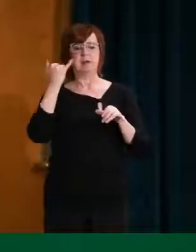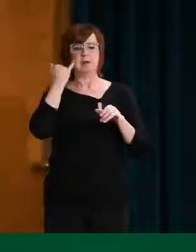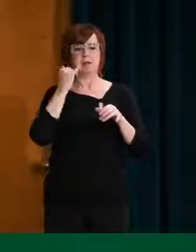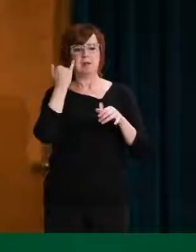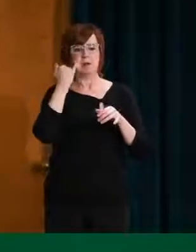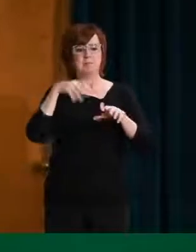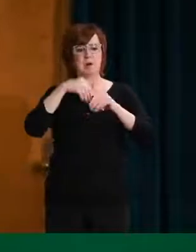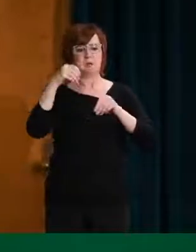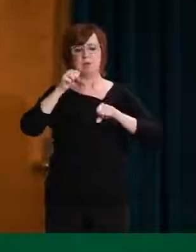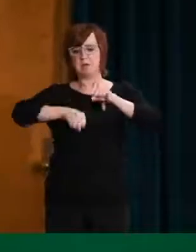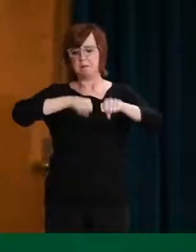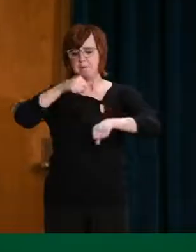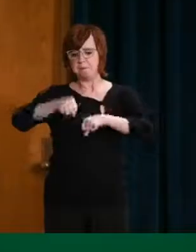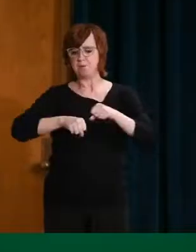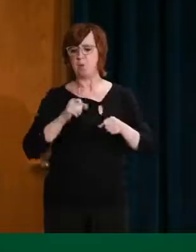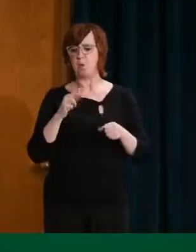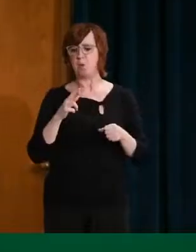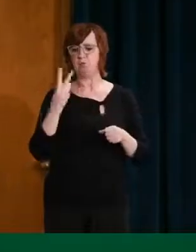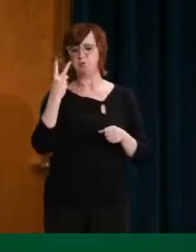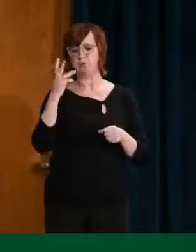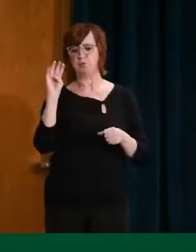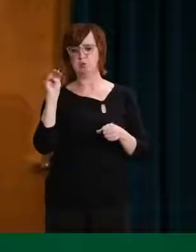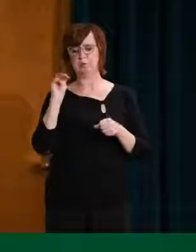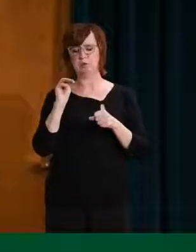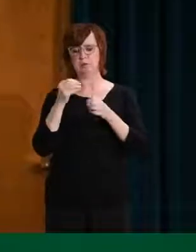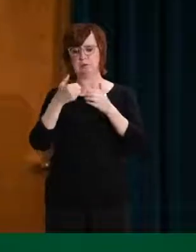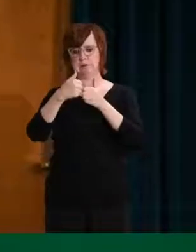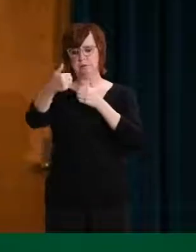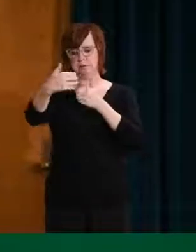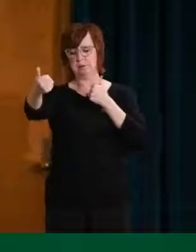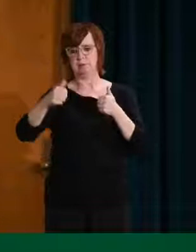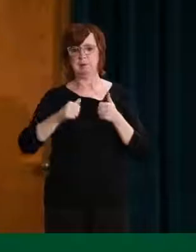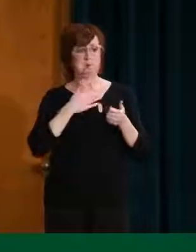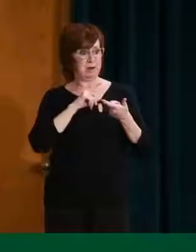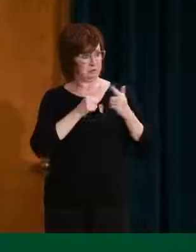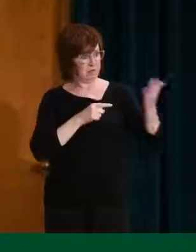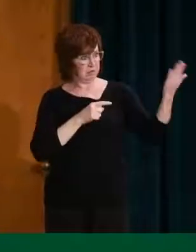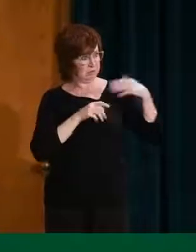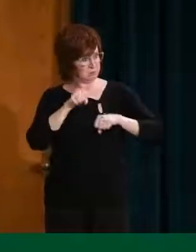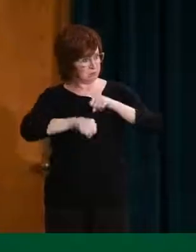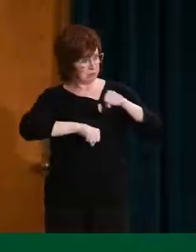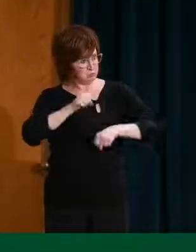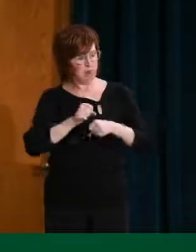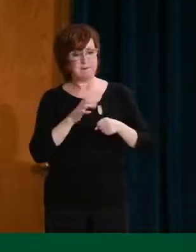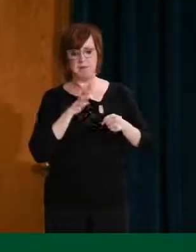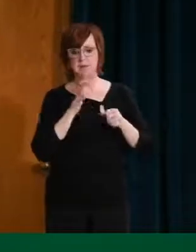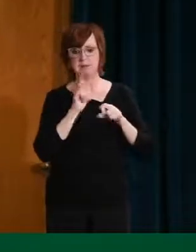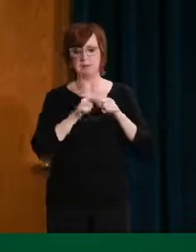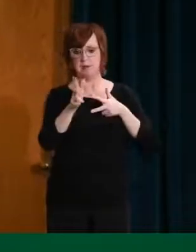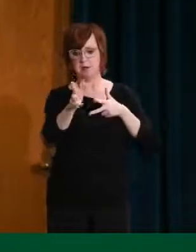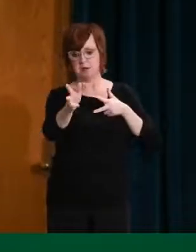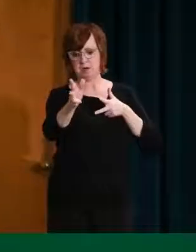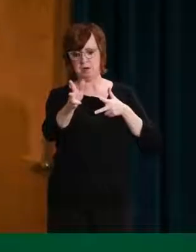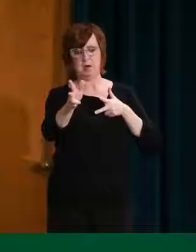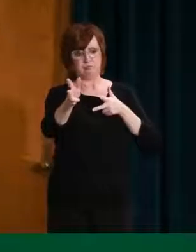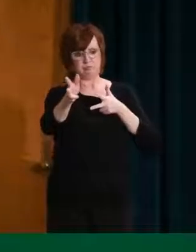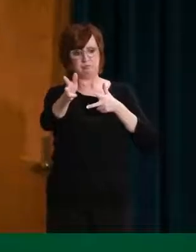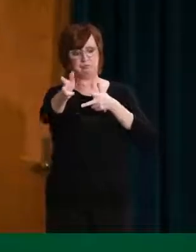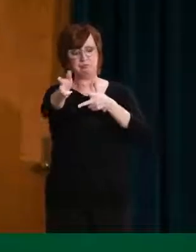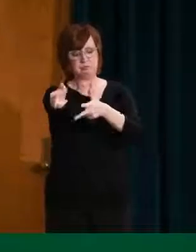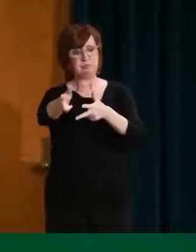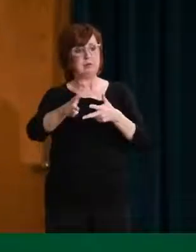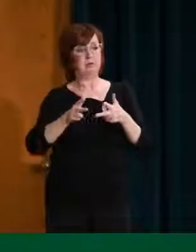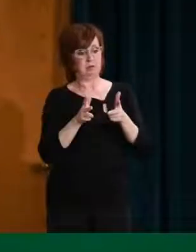important. Handing things back and forth seems to be a risk factor, whether in a household setting. So within a household, obviously you're living together,